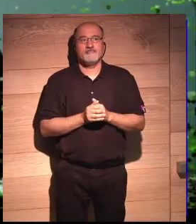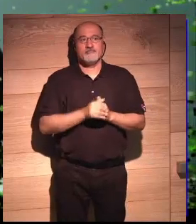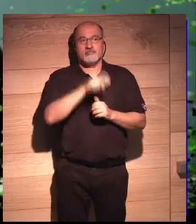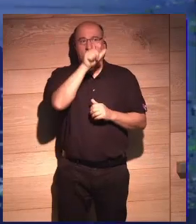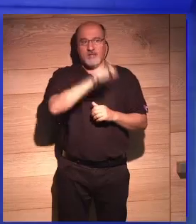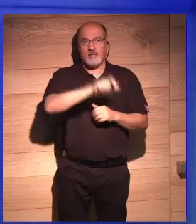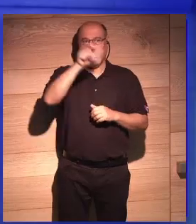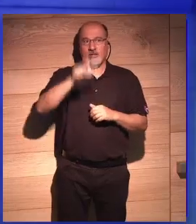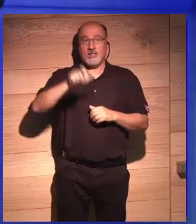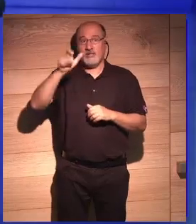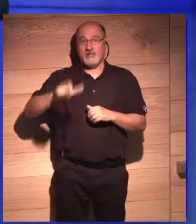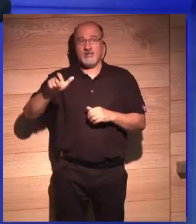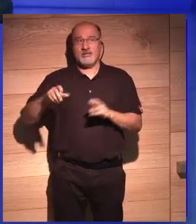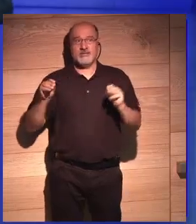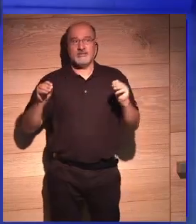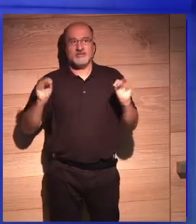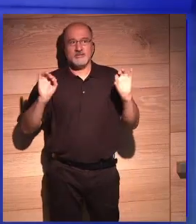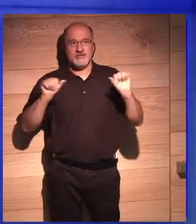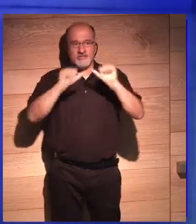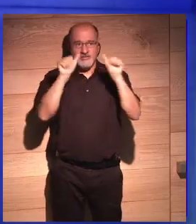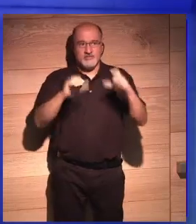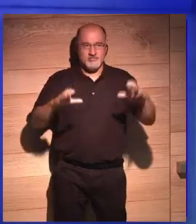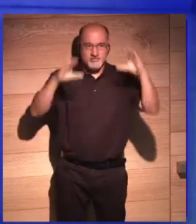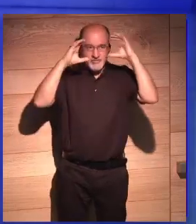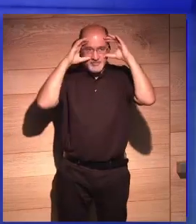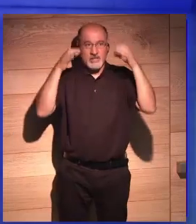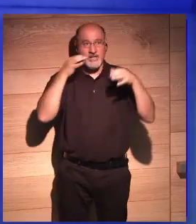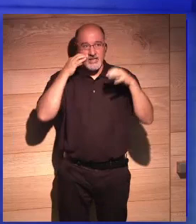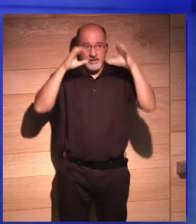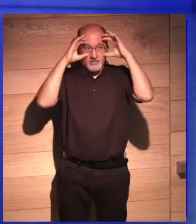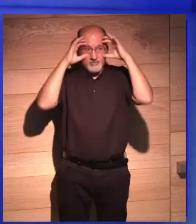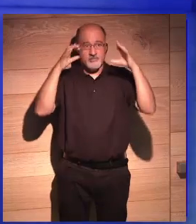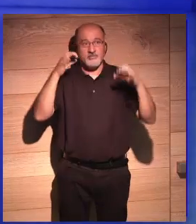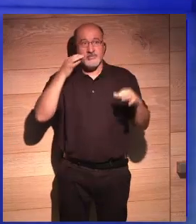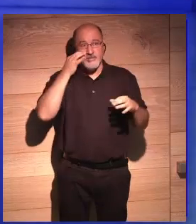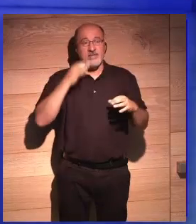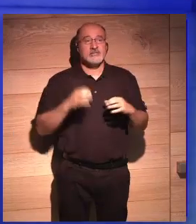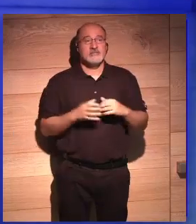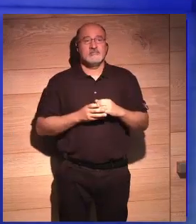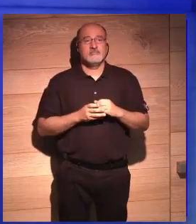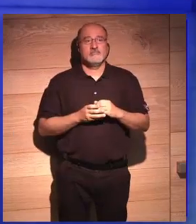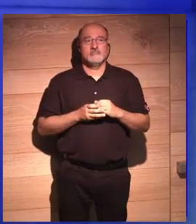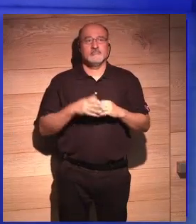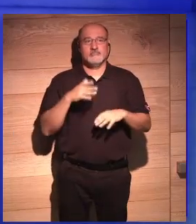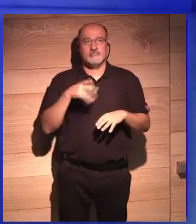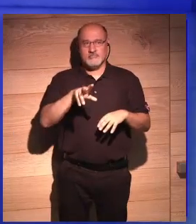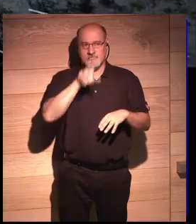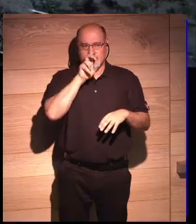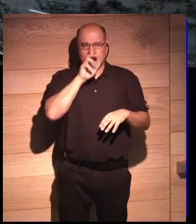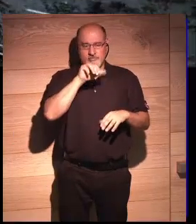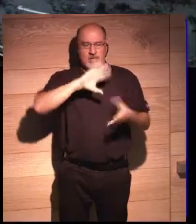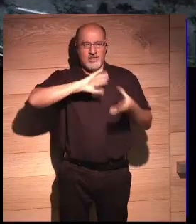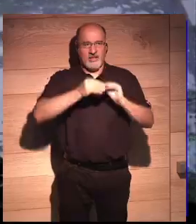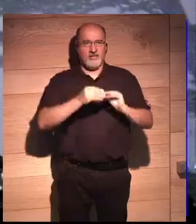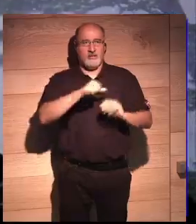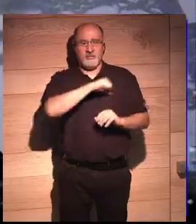VR backpacks on, the headsets on, and we made a custom breath sensor that you can see dangling down